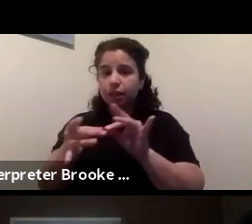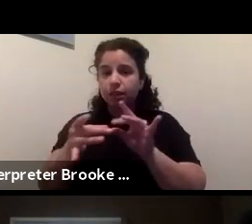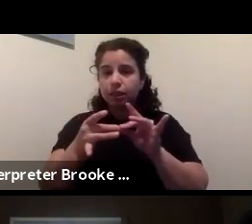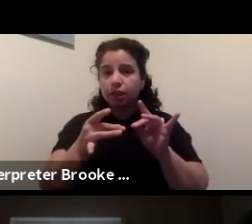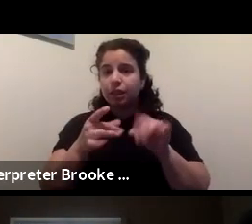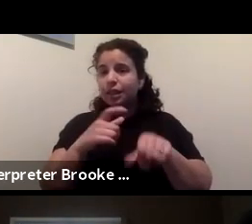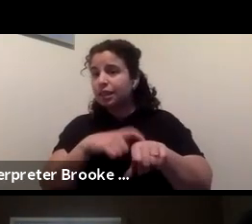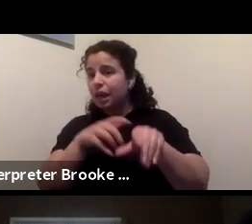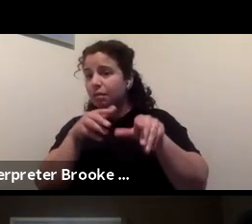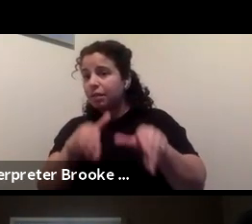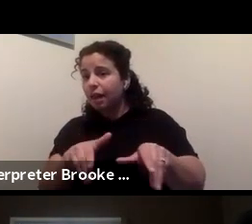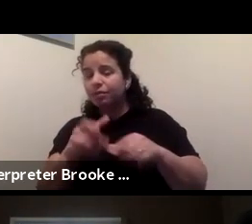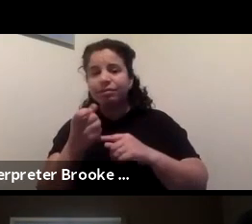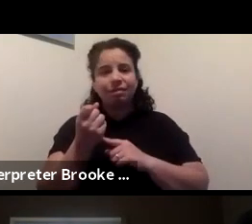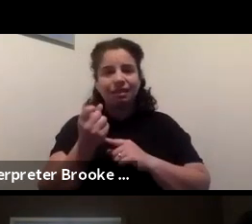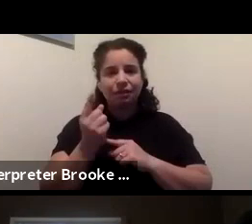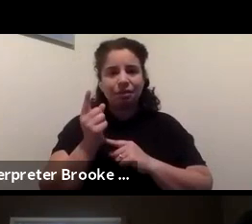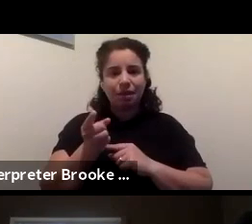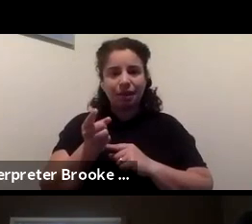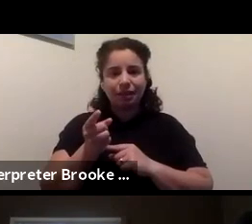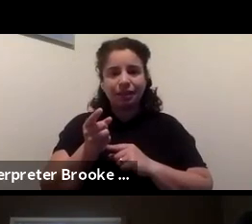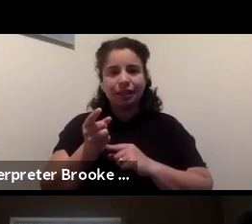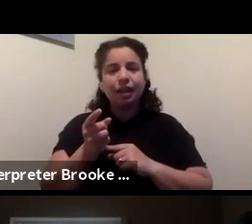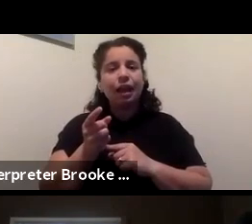minutes left, and we definitely want to see the beautiful